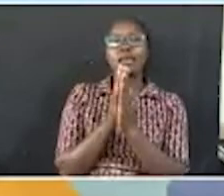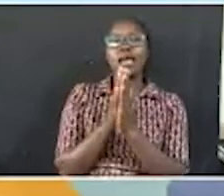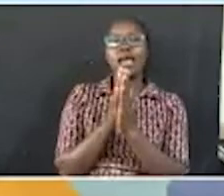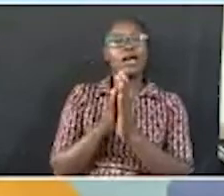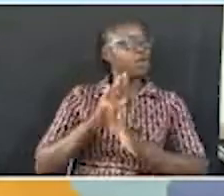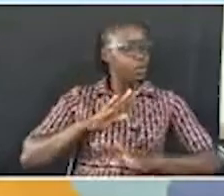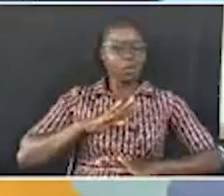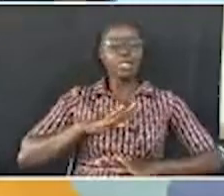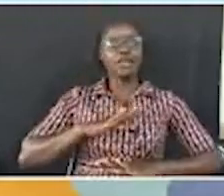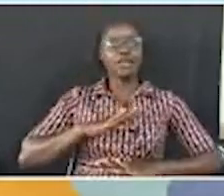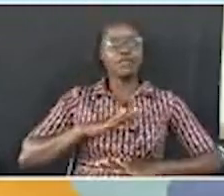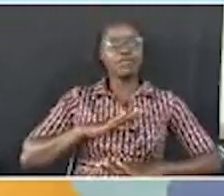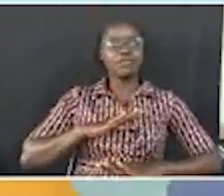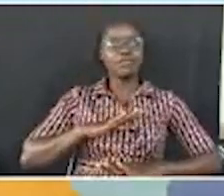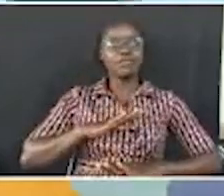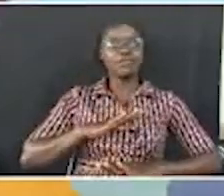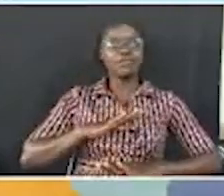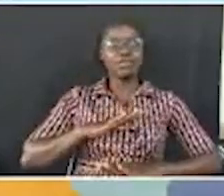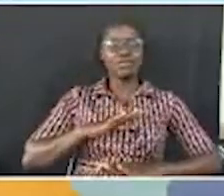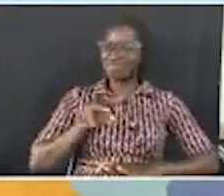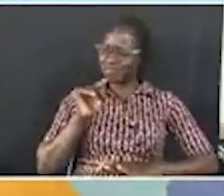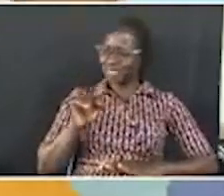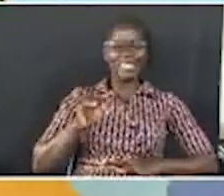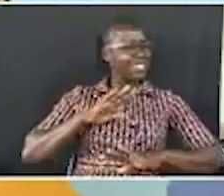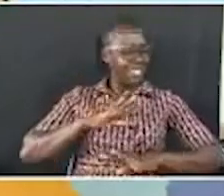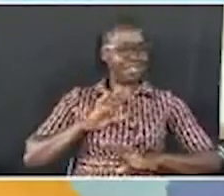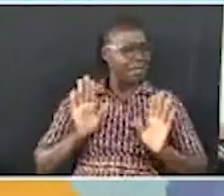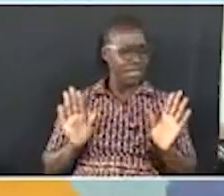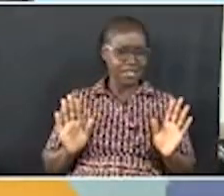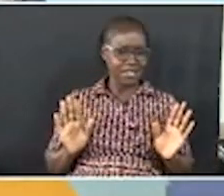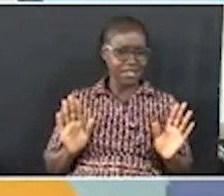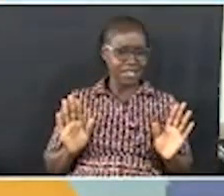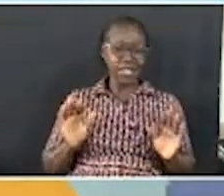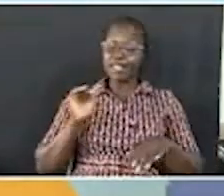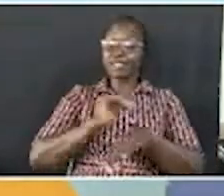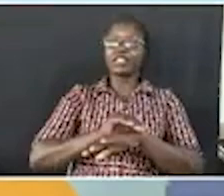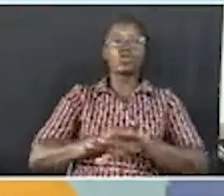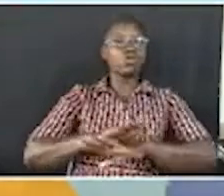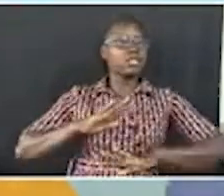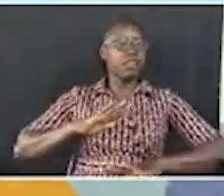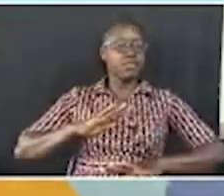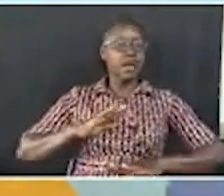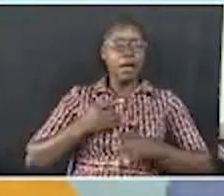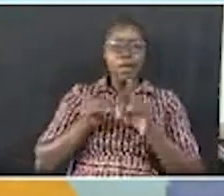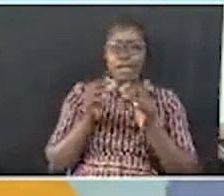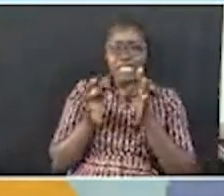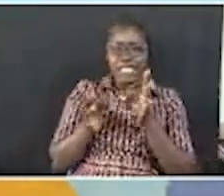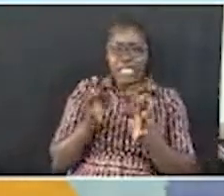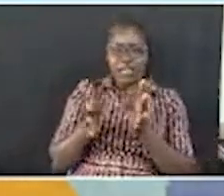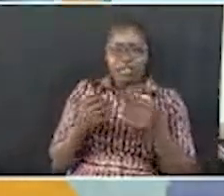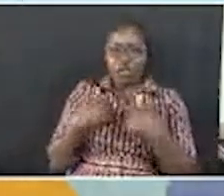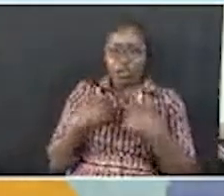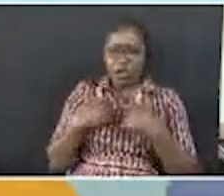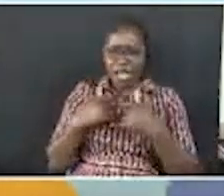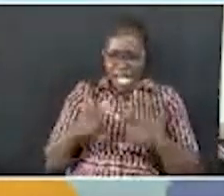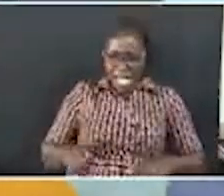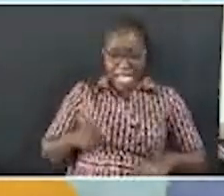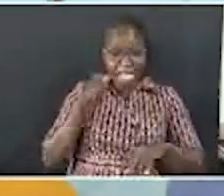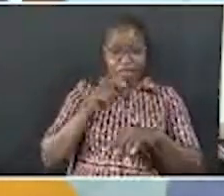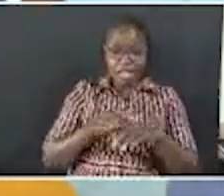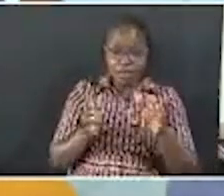what? Will be enough. That will be enough. It is good enough. But if you have a